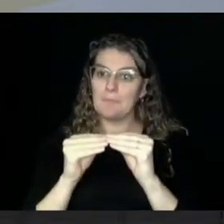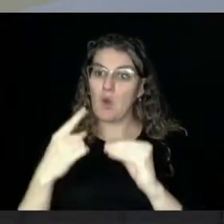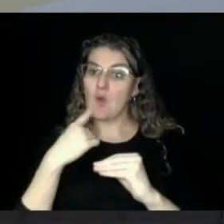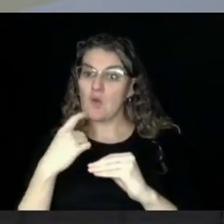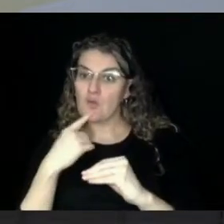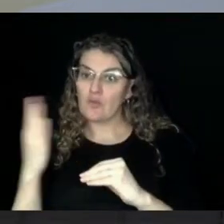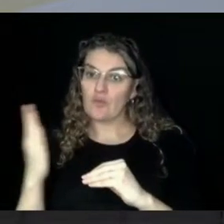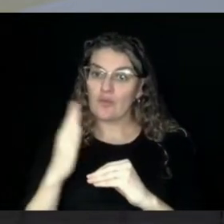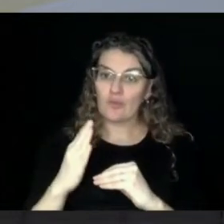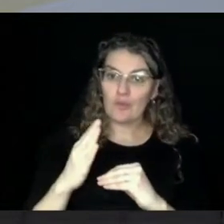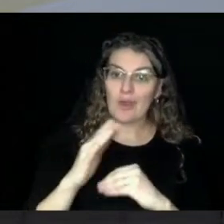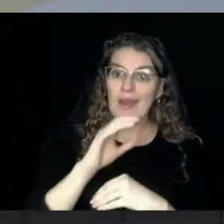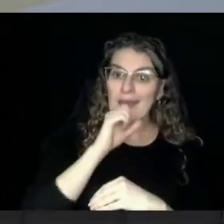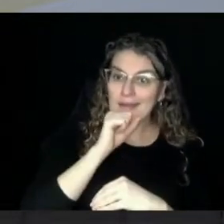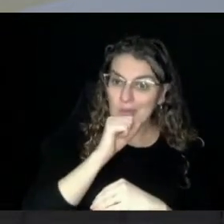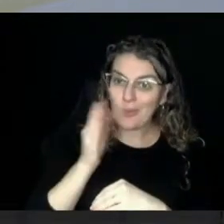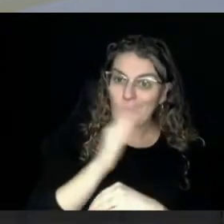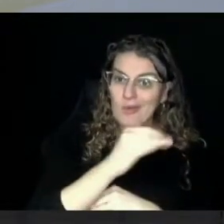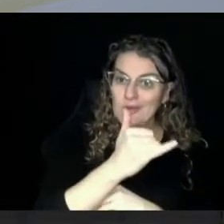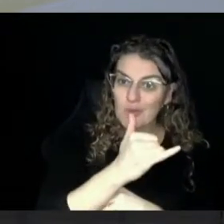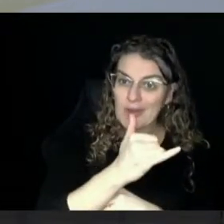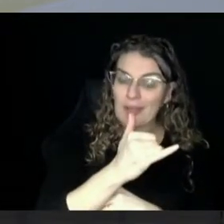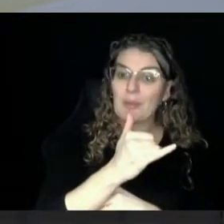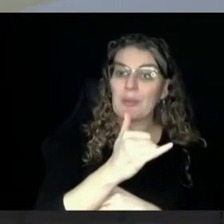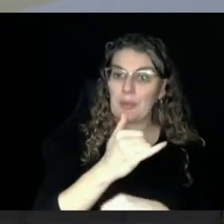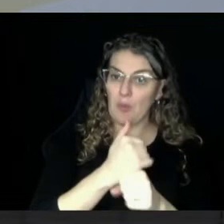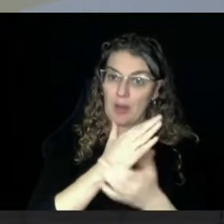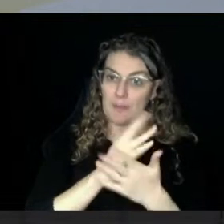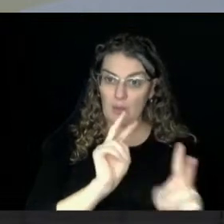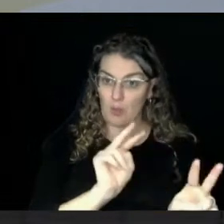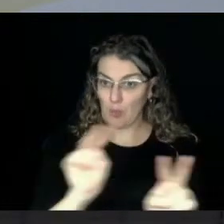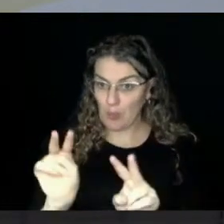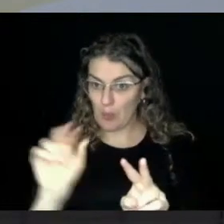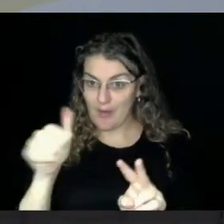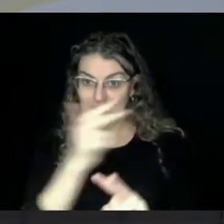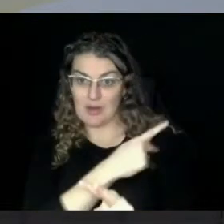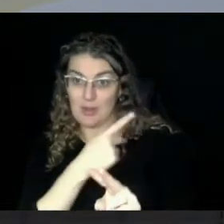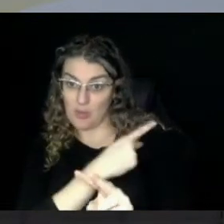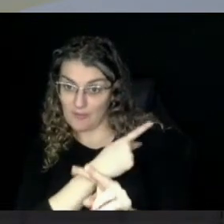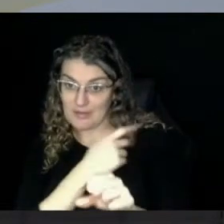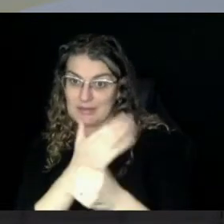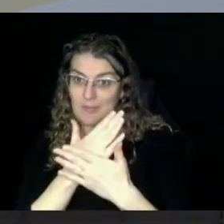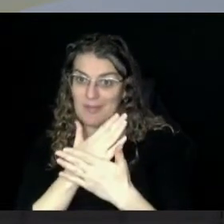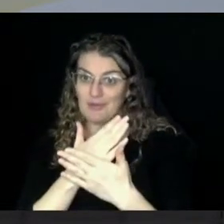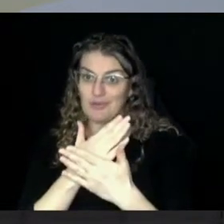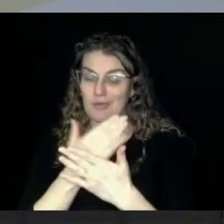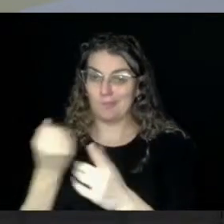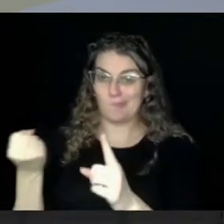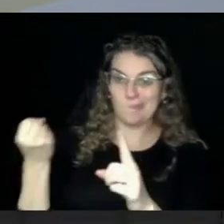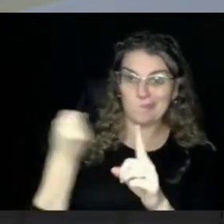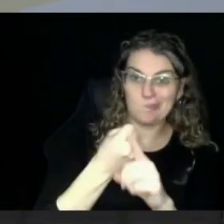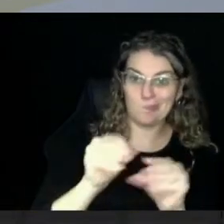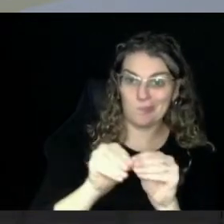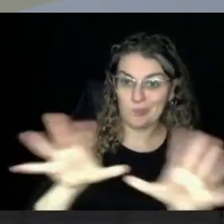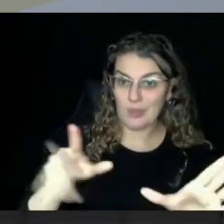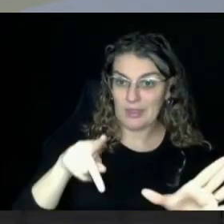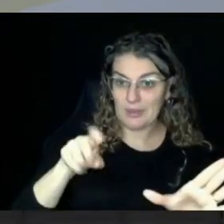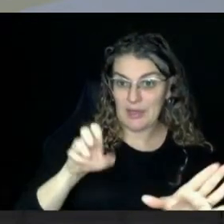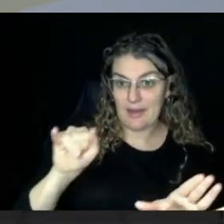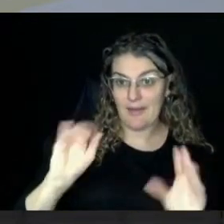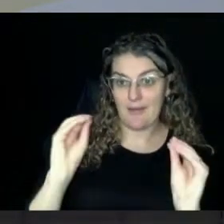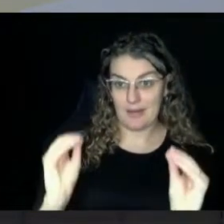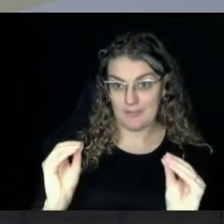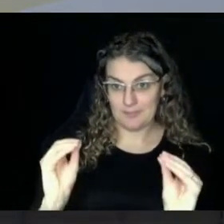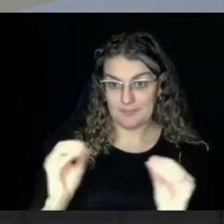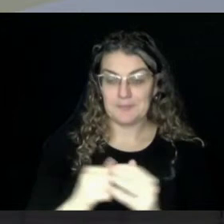circulating. So we are wanting to minimize that risk of importation into not just our province, but into the region.